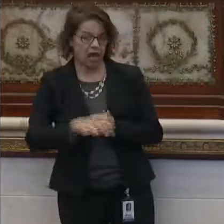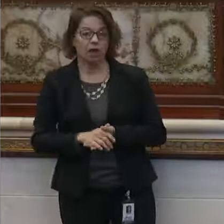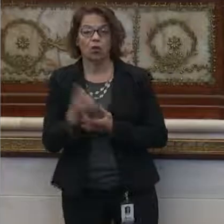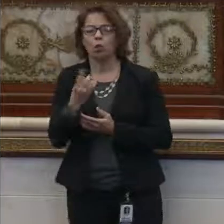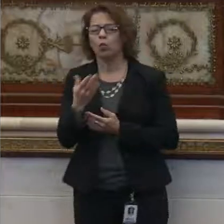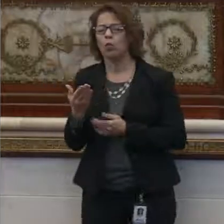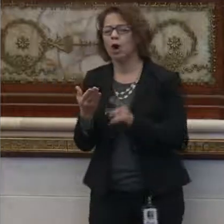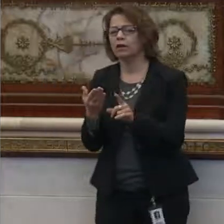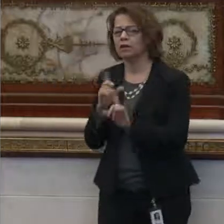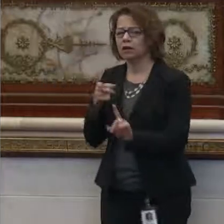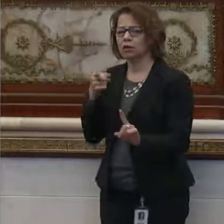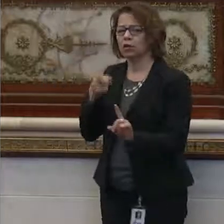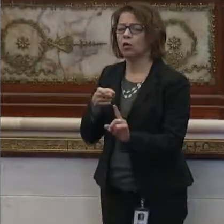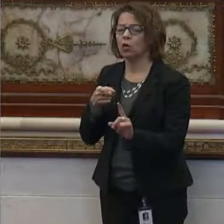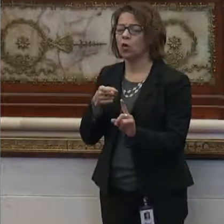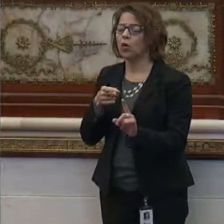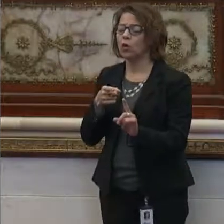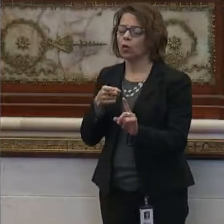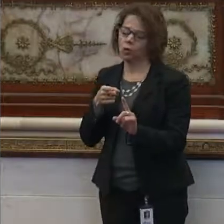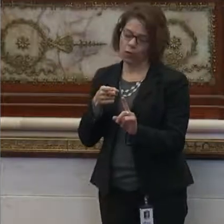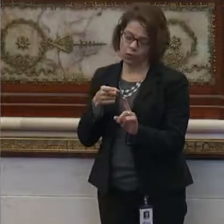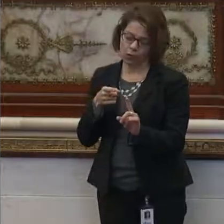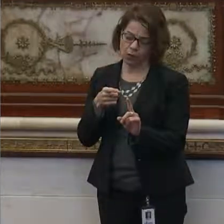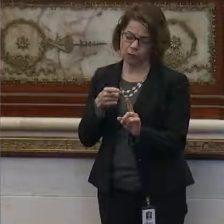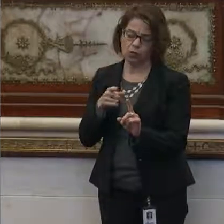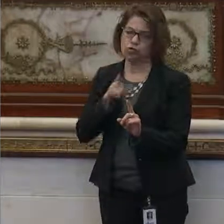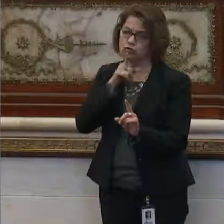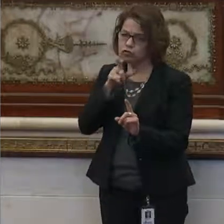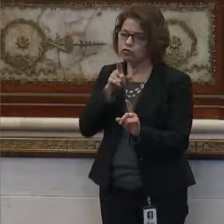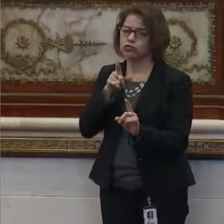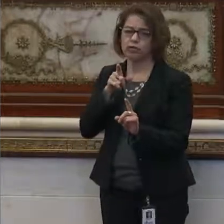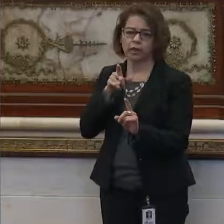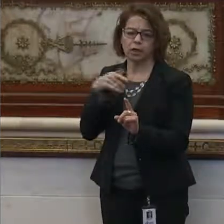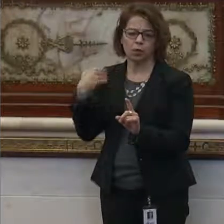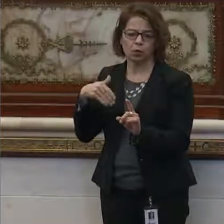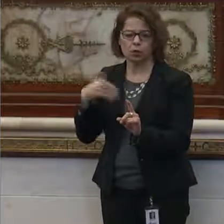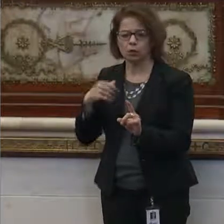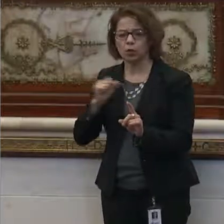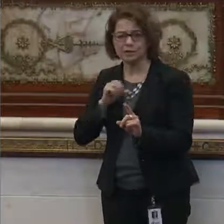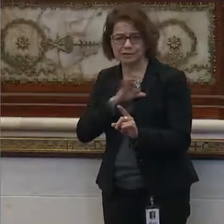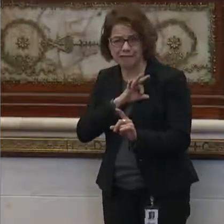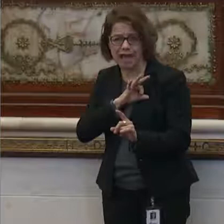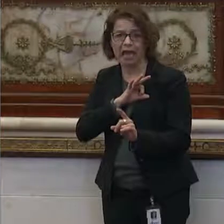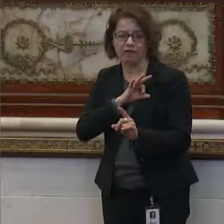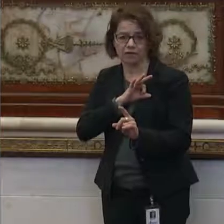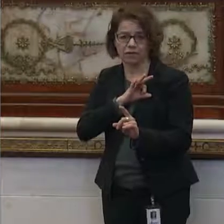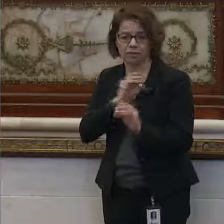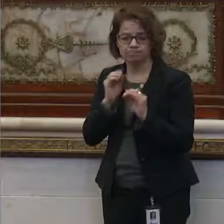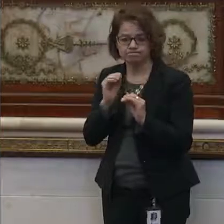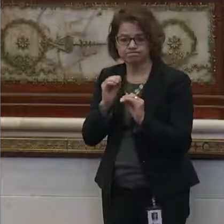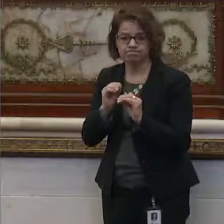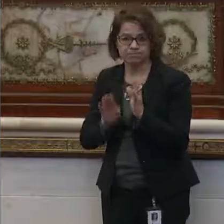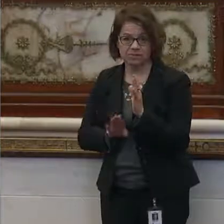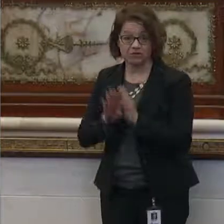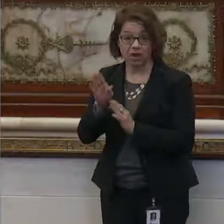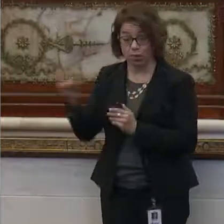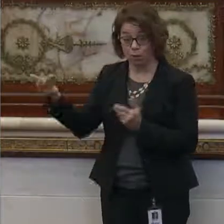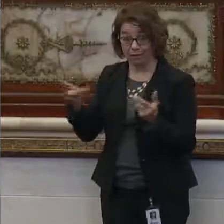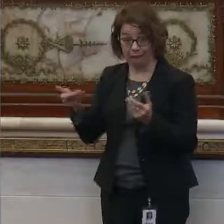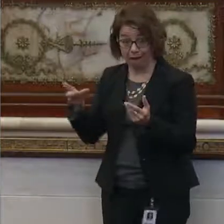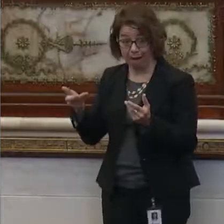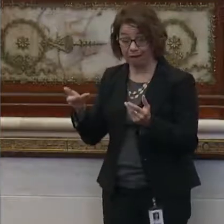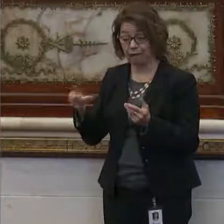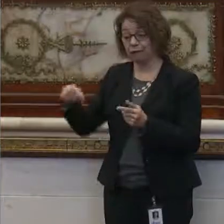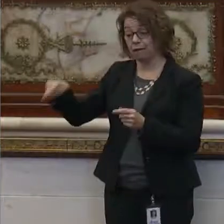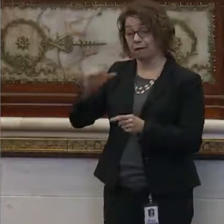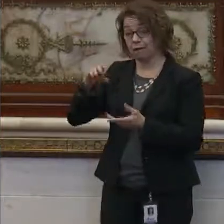working on too, because it's been a great development of our program staff, who has hired some of our students,